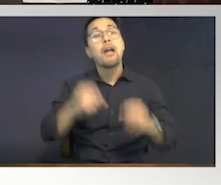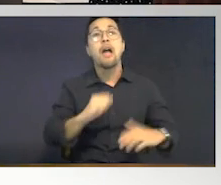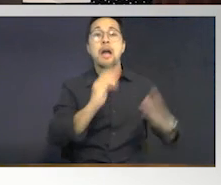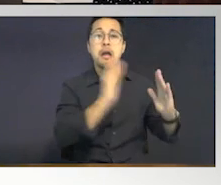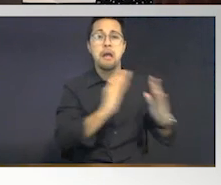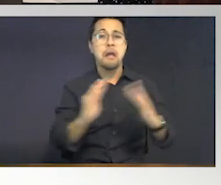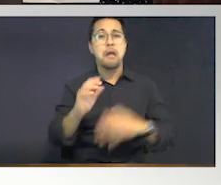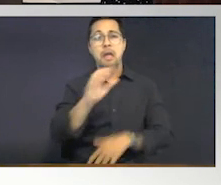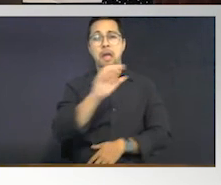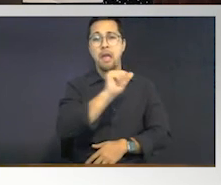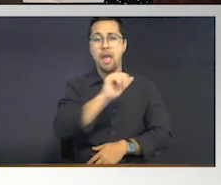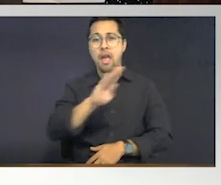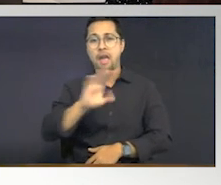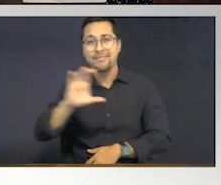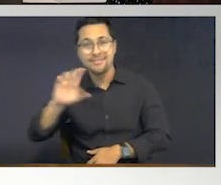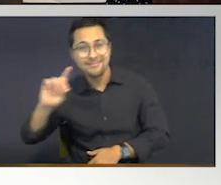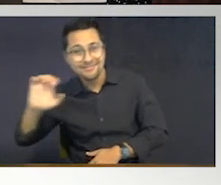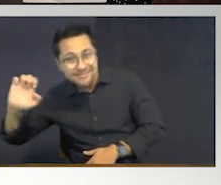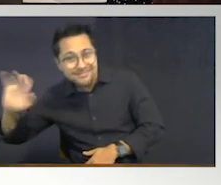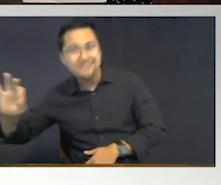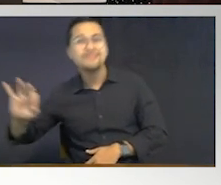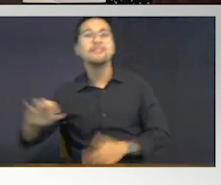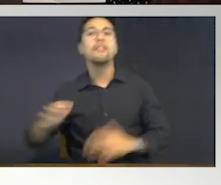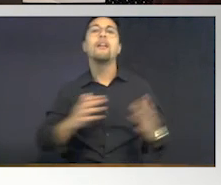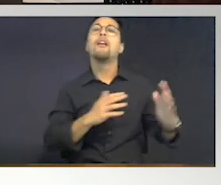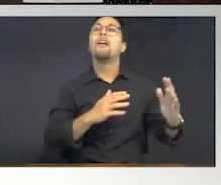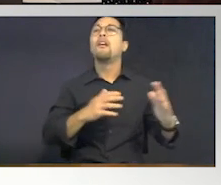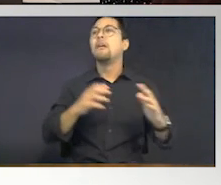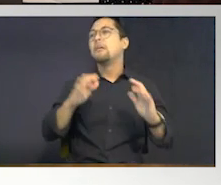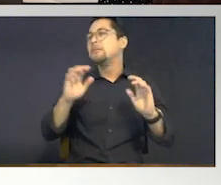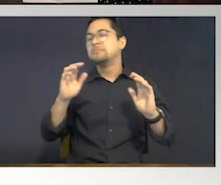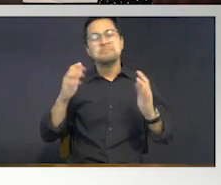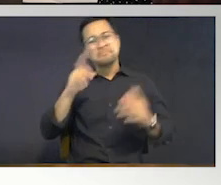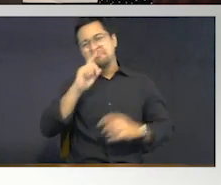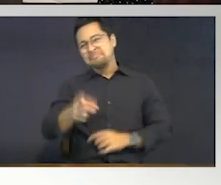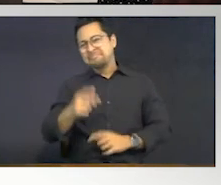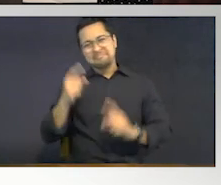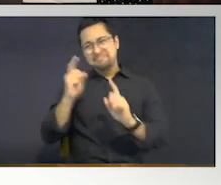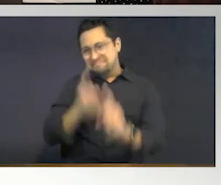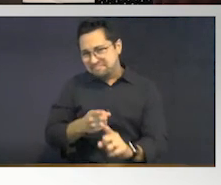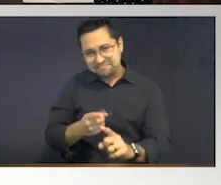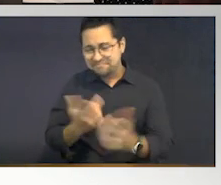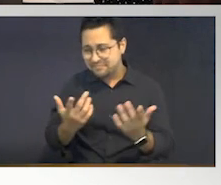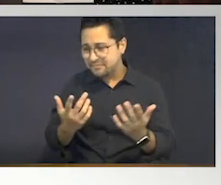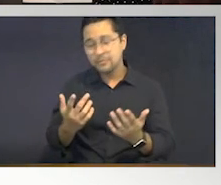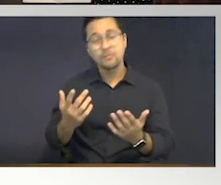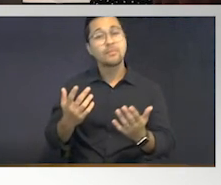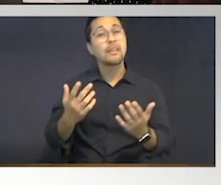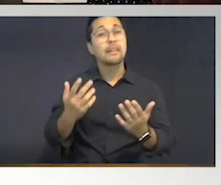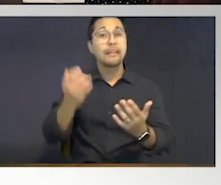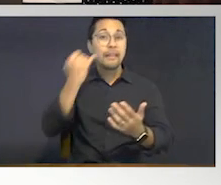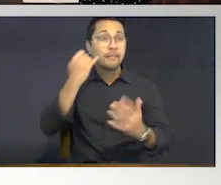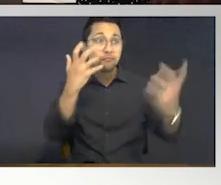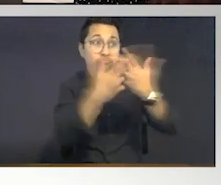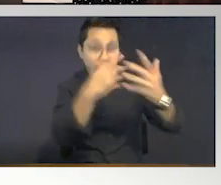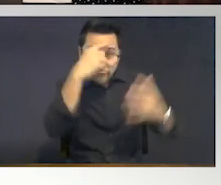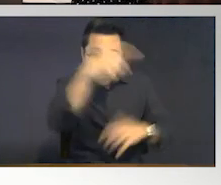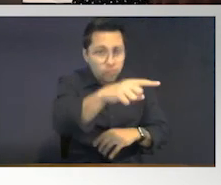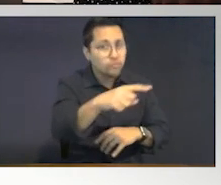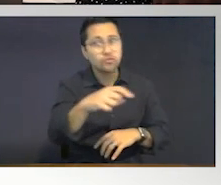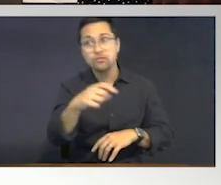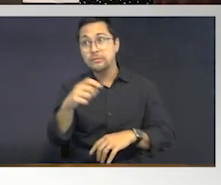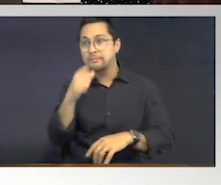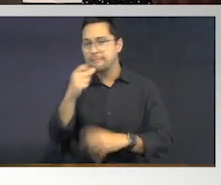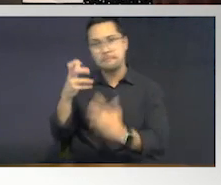Alphabetically, organization it. And the bottom line, I think, is, you know, what works for one is not going to work for